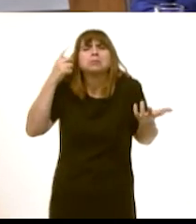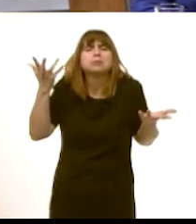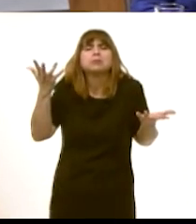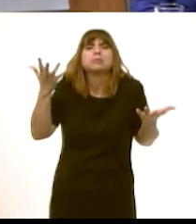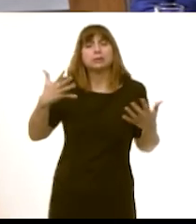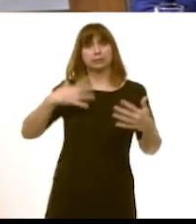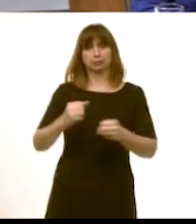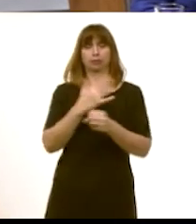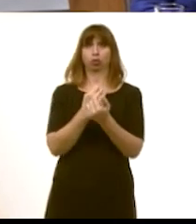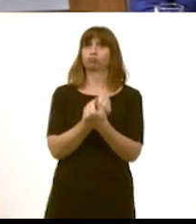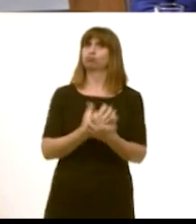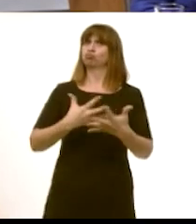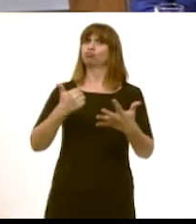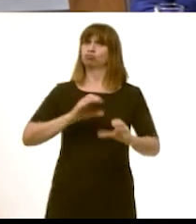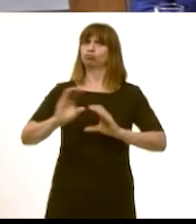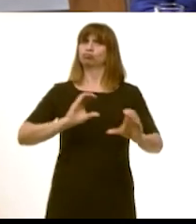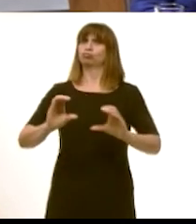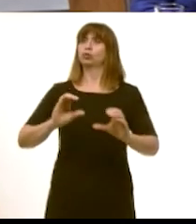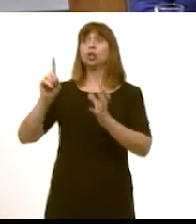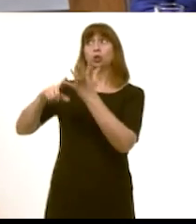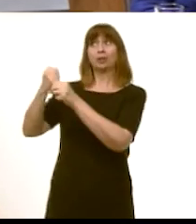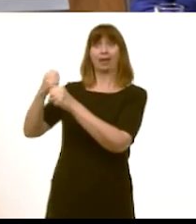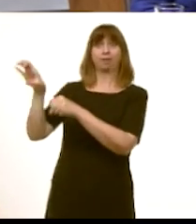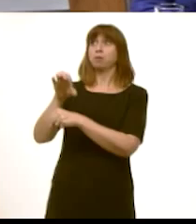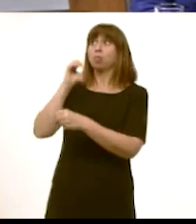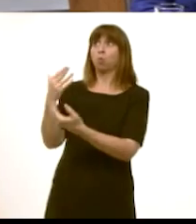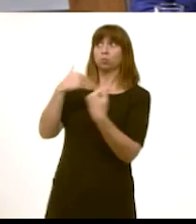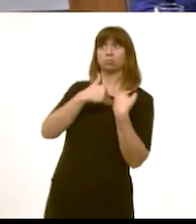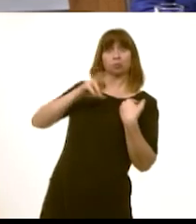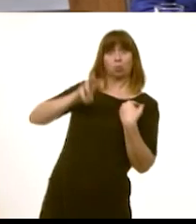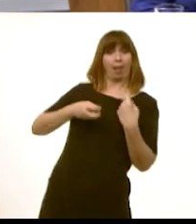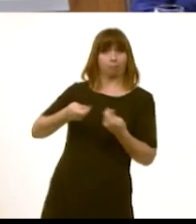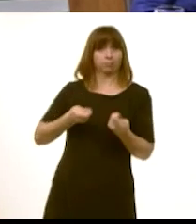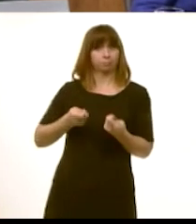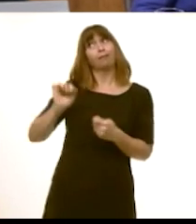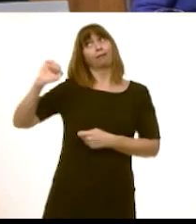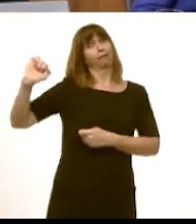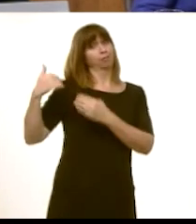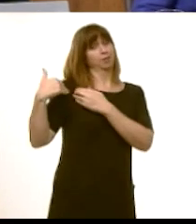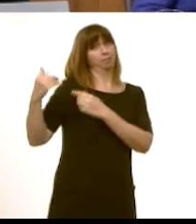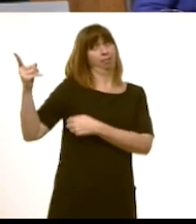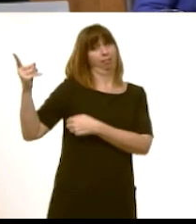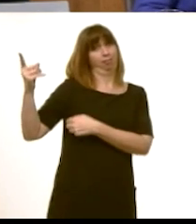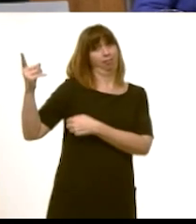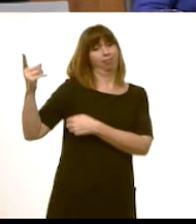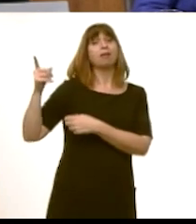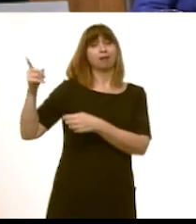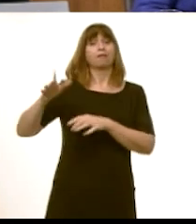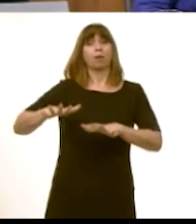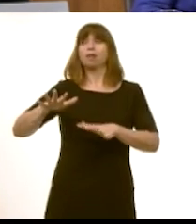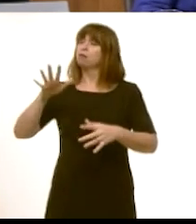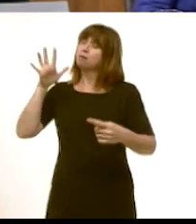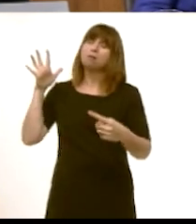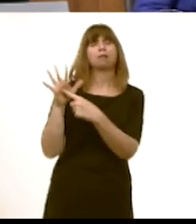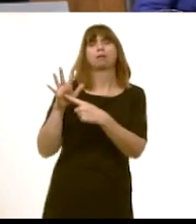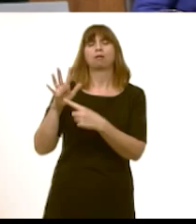frontline policing is properly financed by the UK government. I mean, they refuse to devolve it to us. So it's their responsibility. It is absolutely